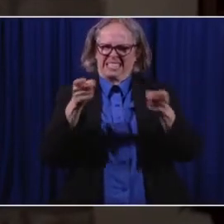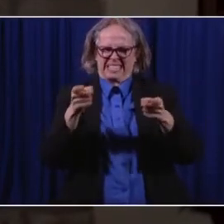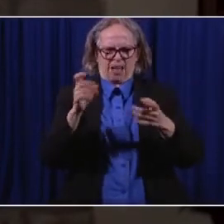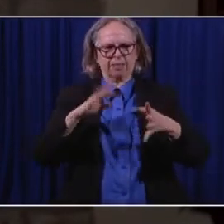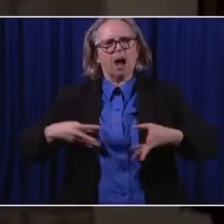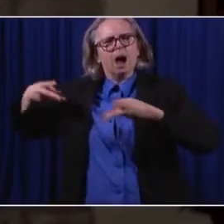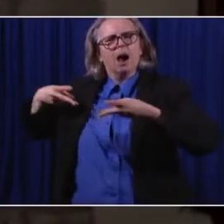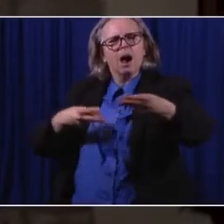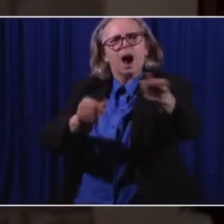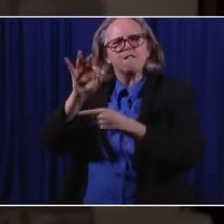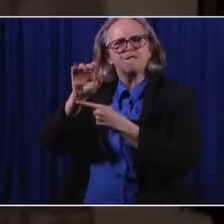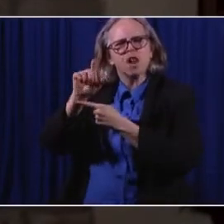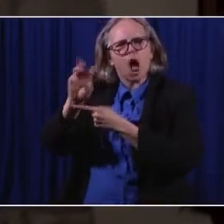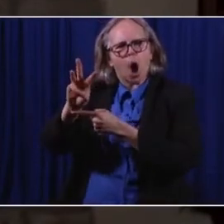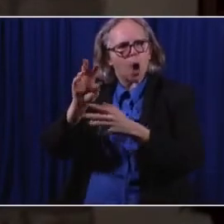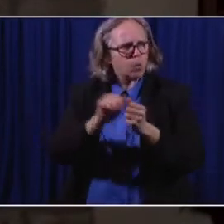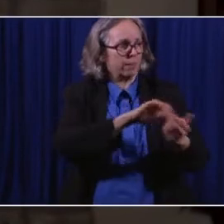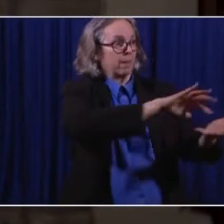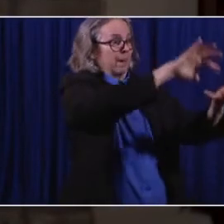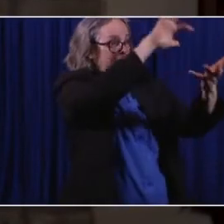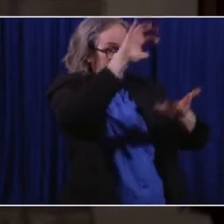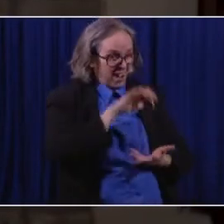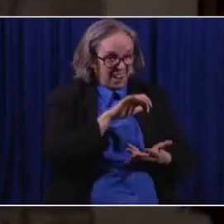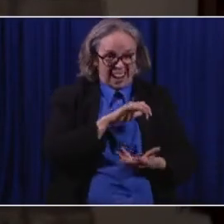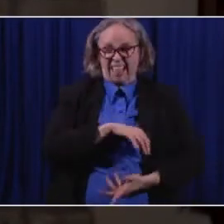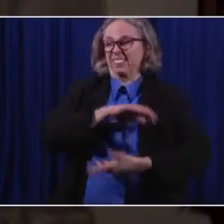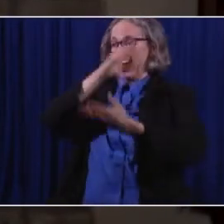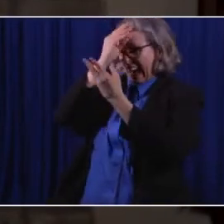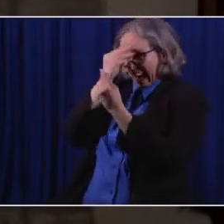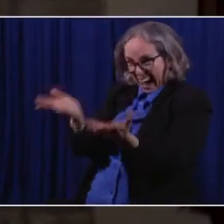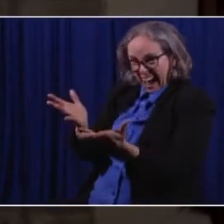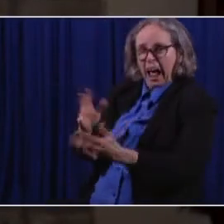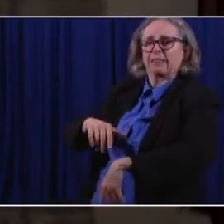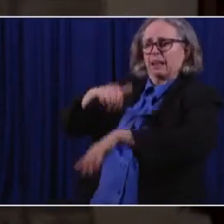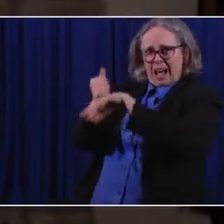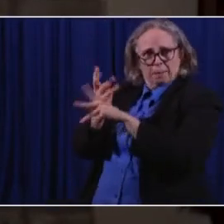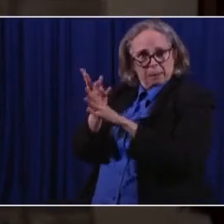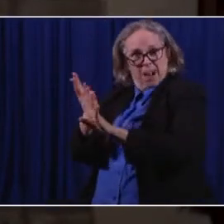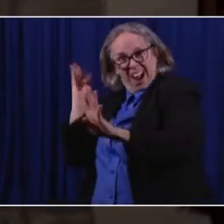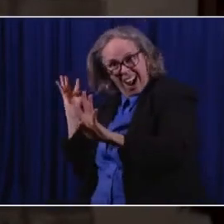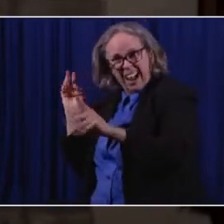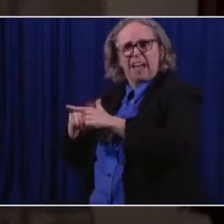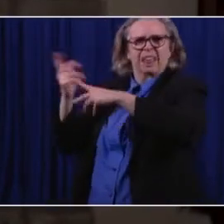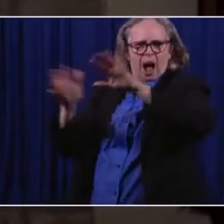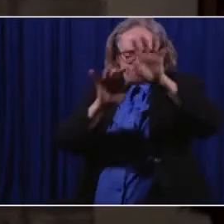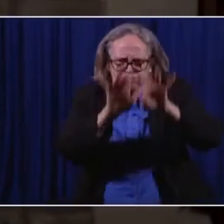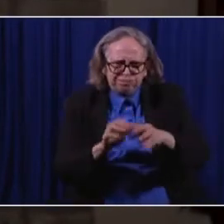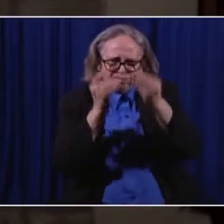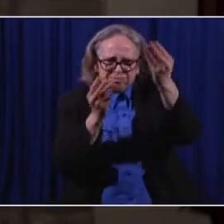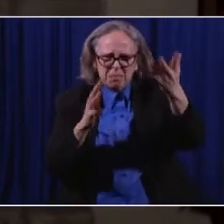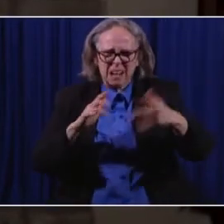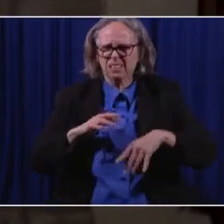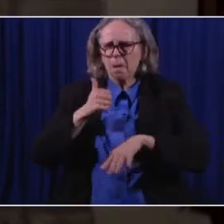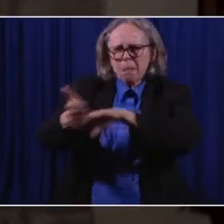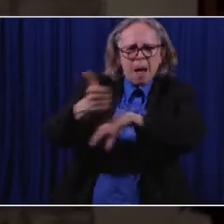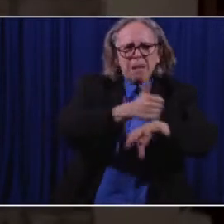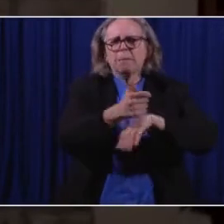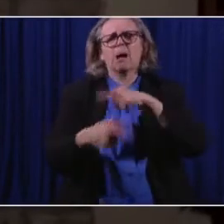is. So not blaming anybody, this is just the world we're in. We're happy that we got the vaccine,